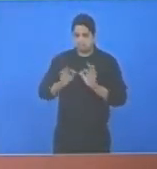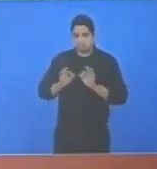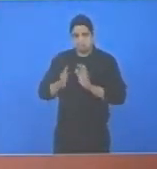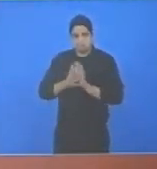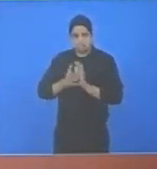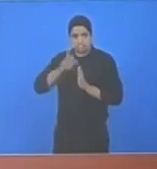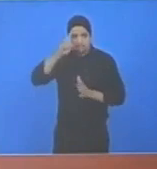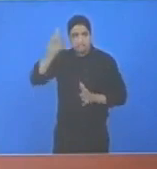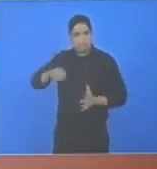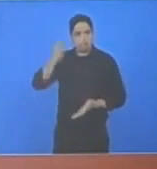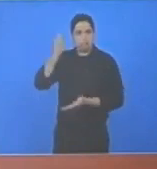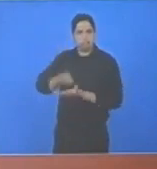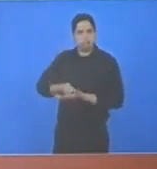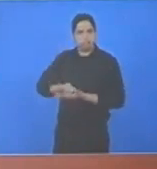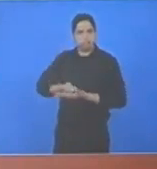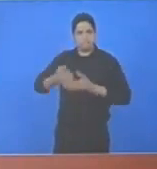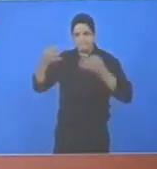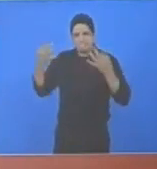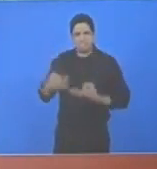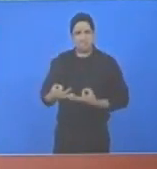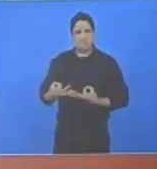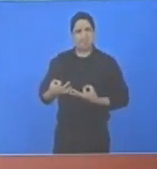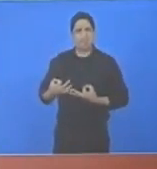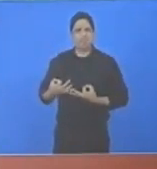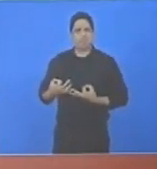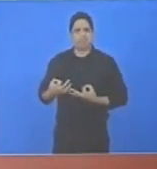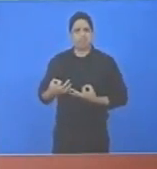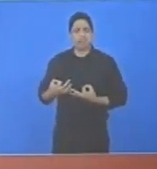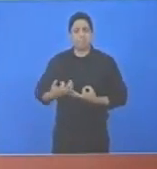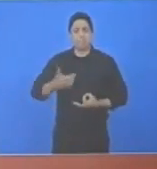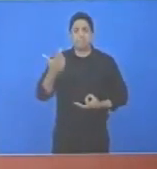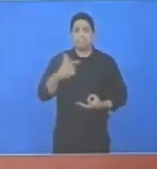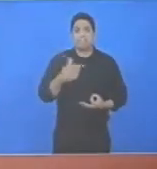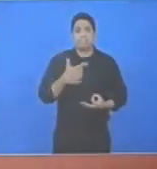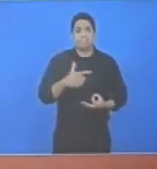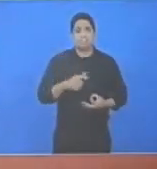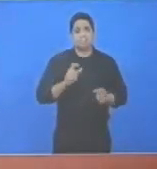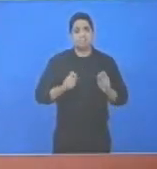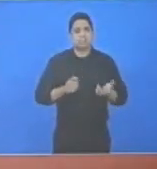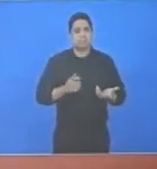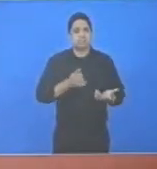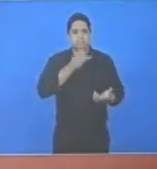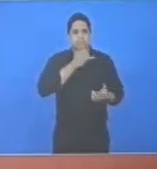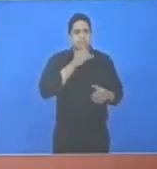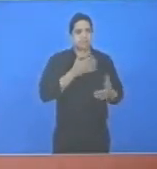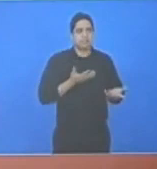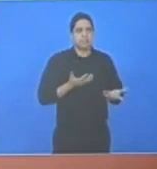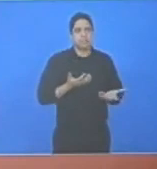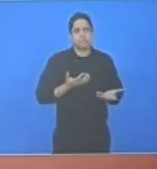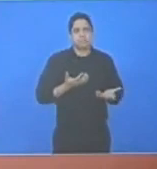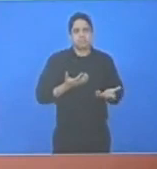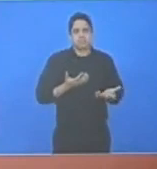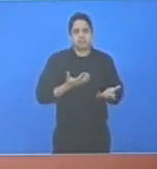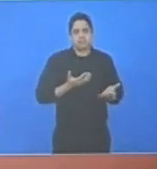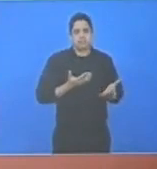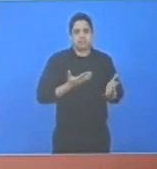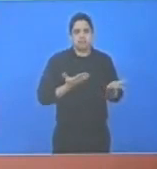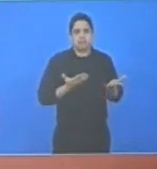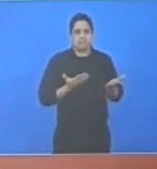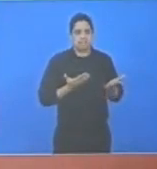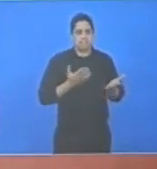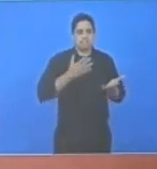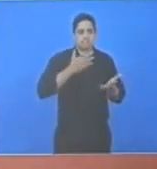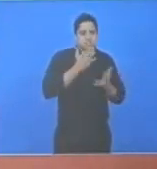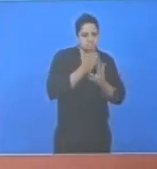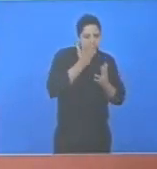The Old Testament, it comes and he shows and he points for the New Testament. There's